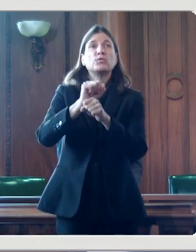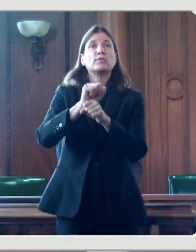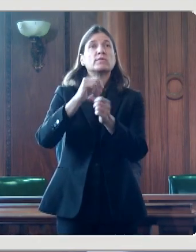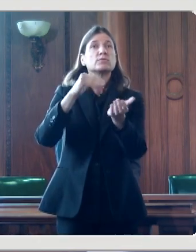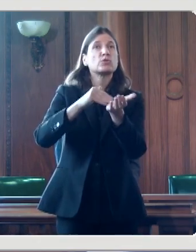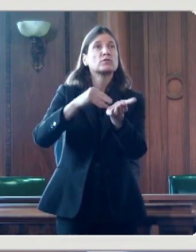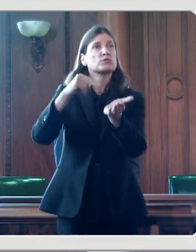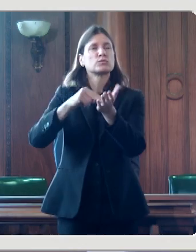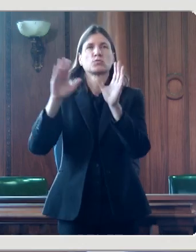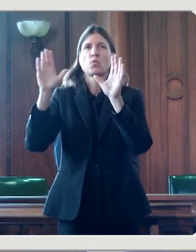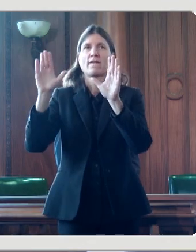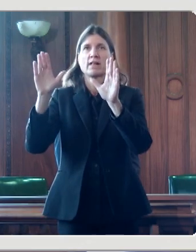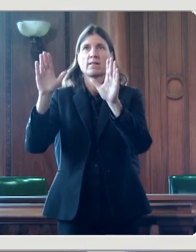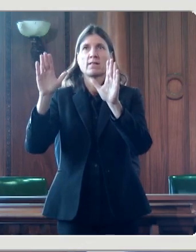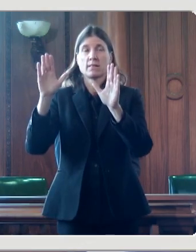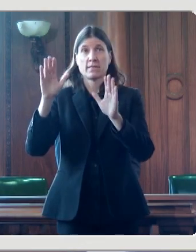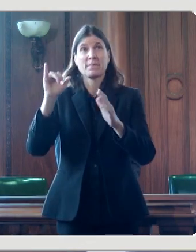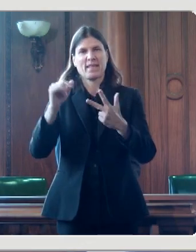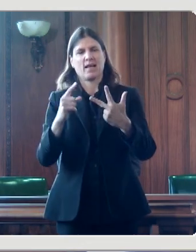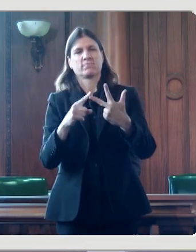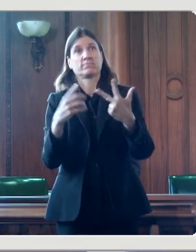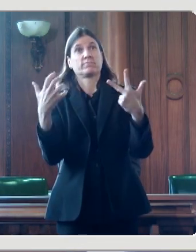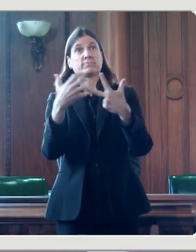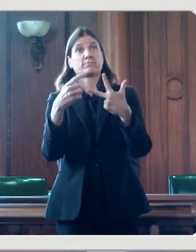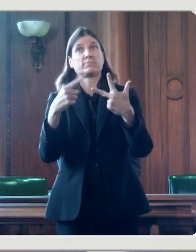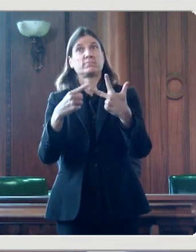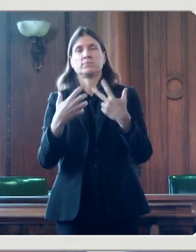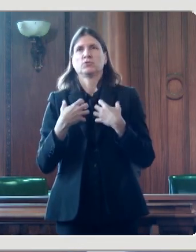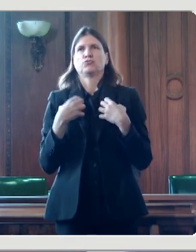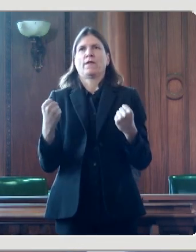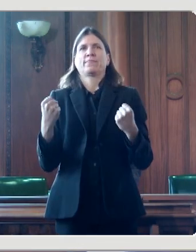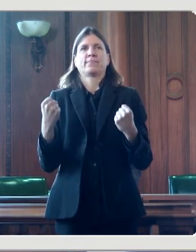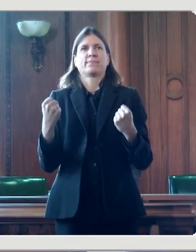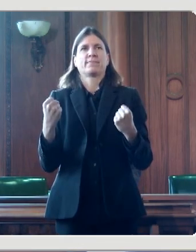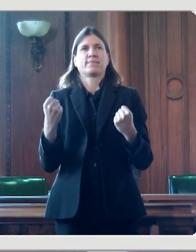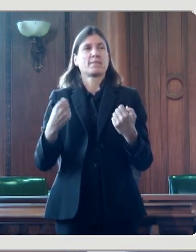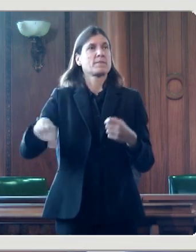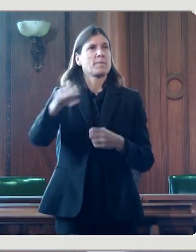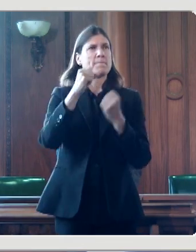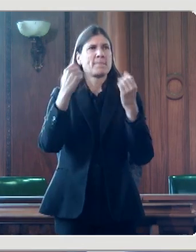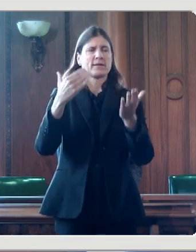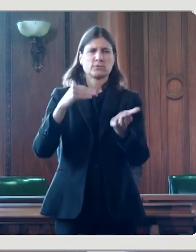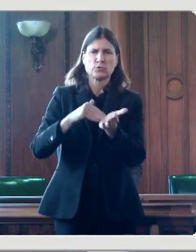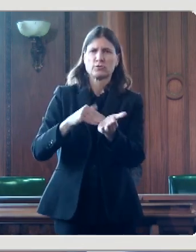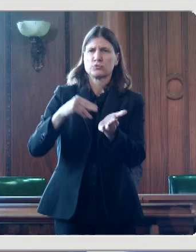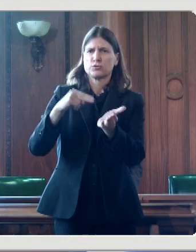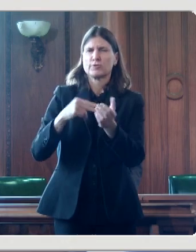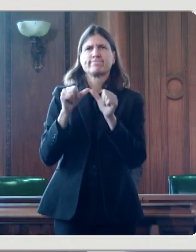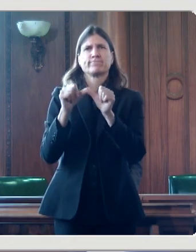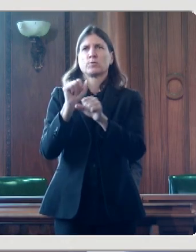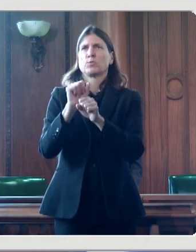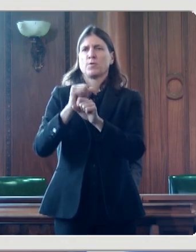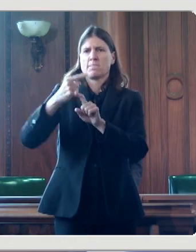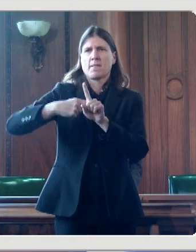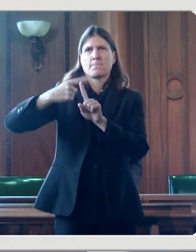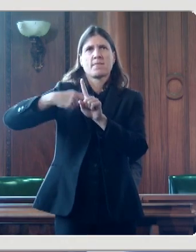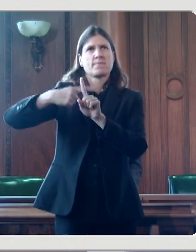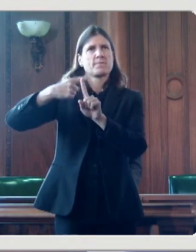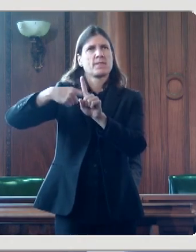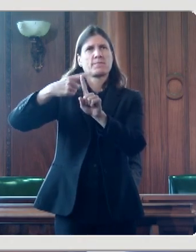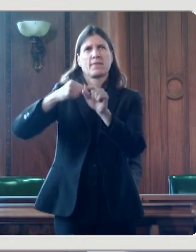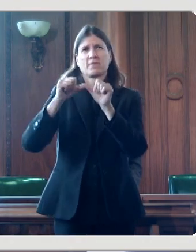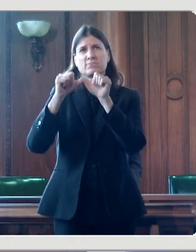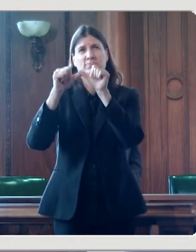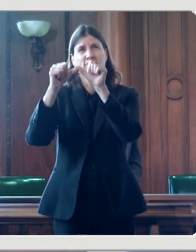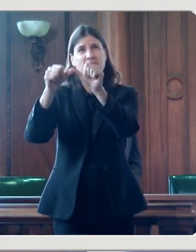after month, working together and supporting each other. And at Mercy, while our sense of spirituality and appreciation